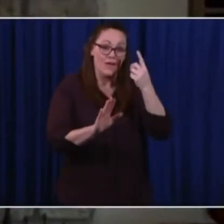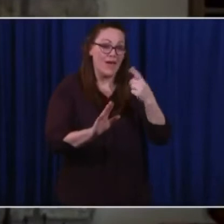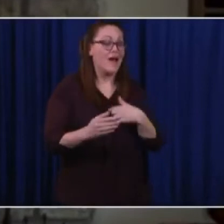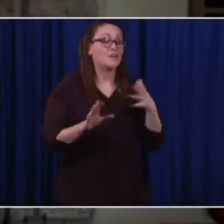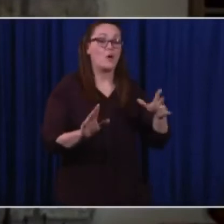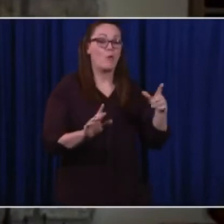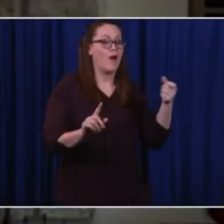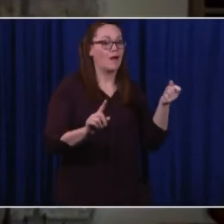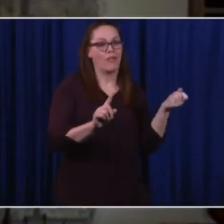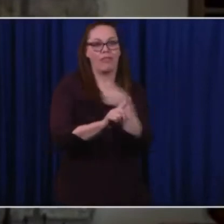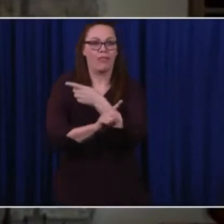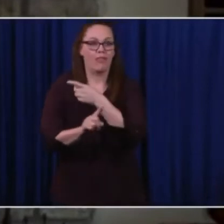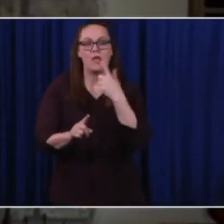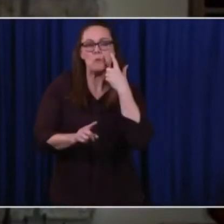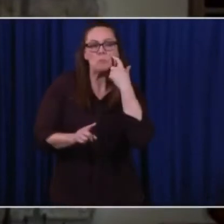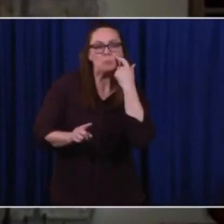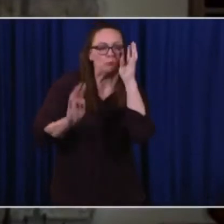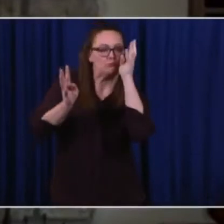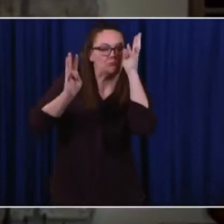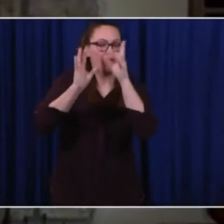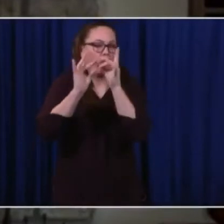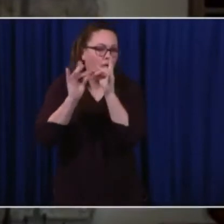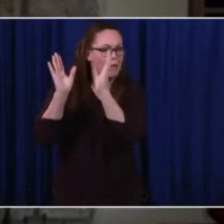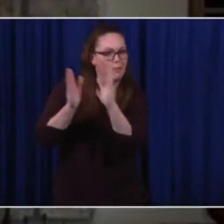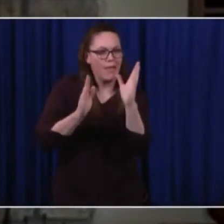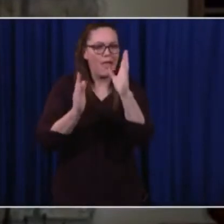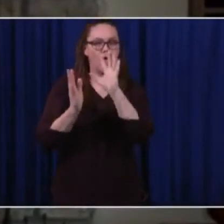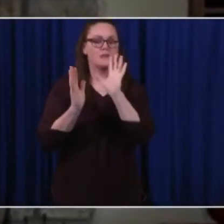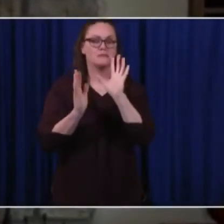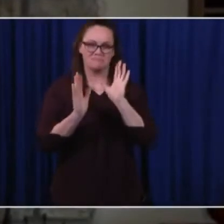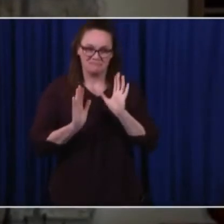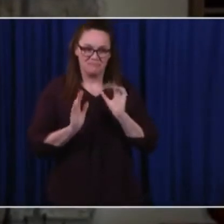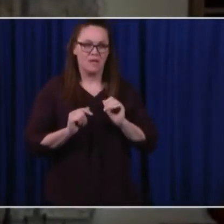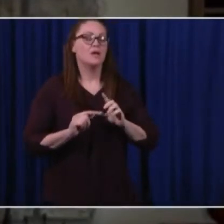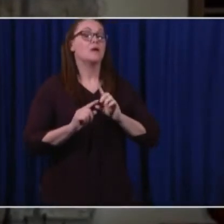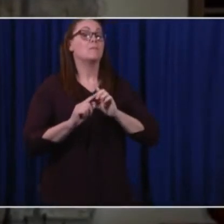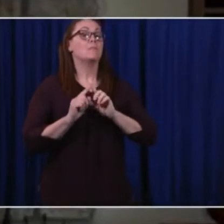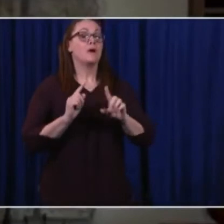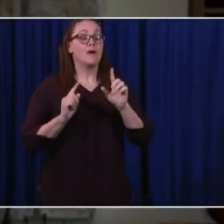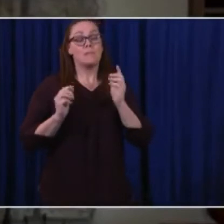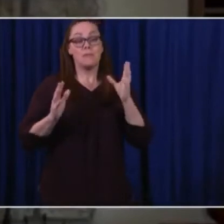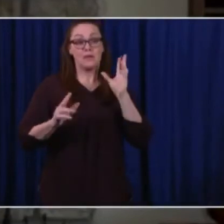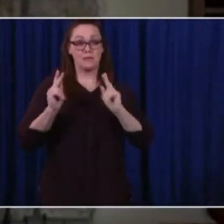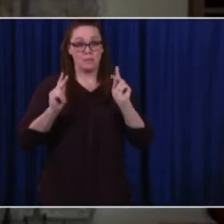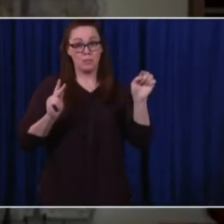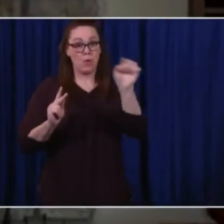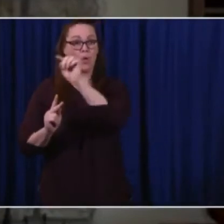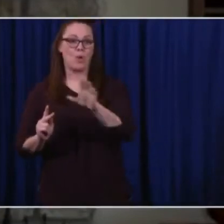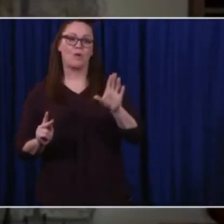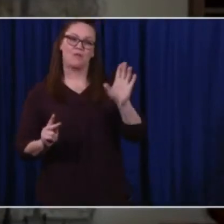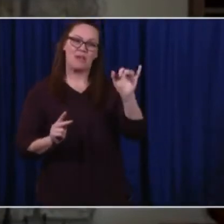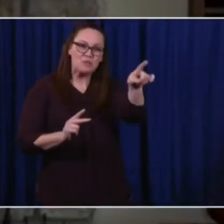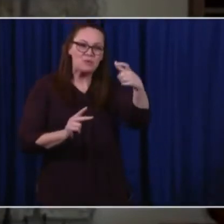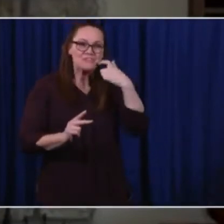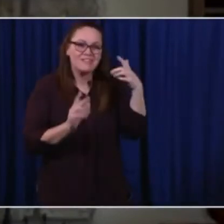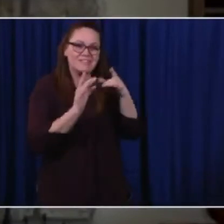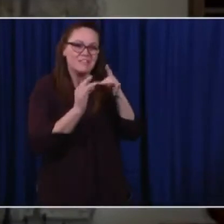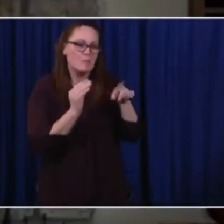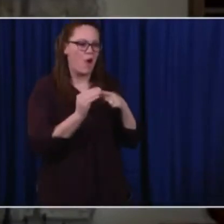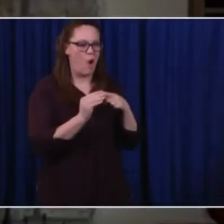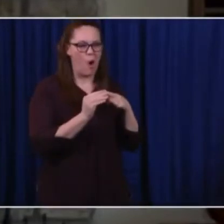but there are many, and you've even referred to people today who could dismiss you as a tyrant and imposing